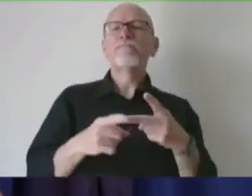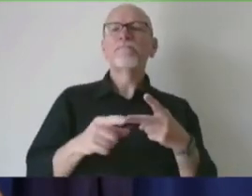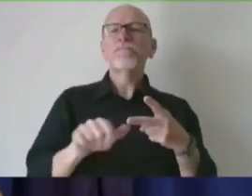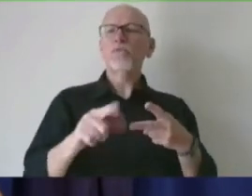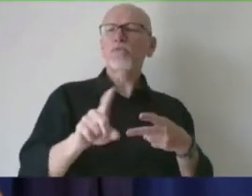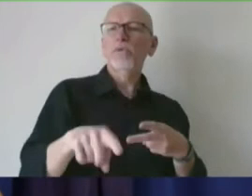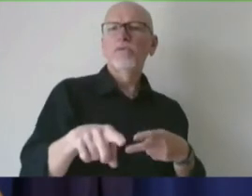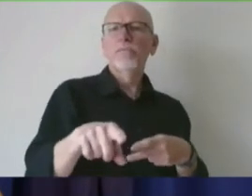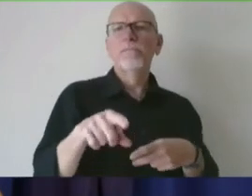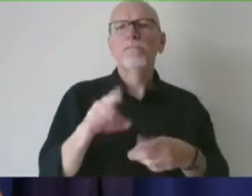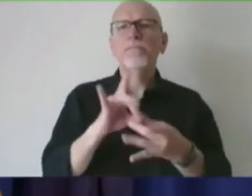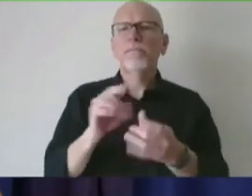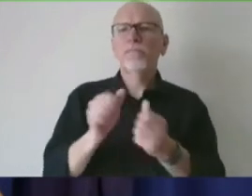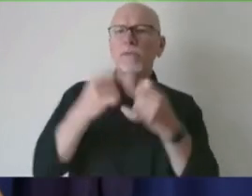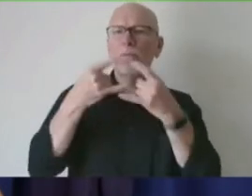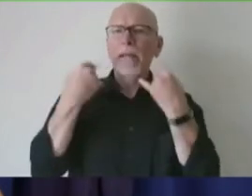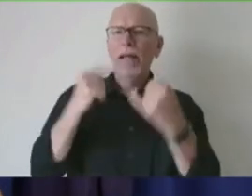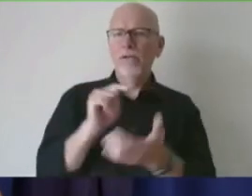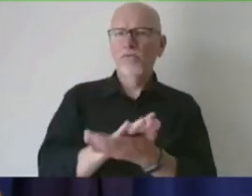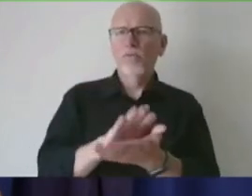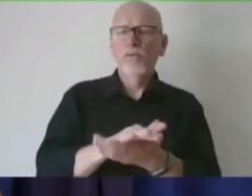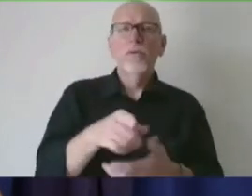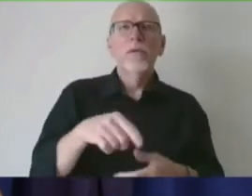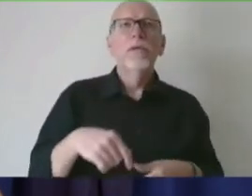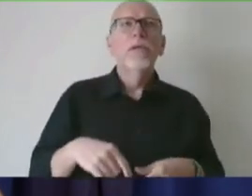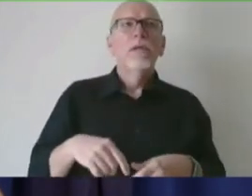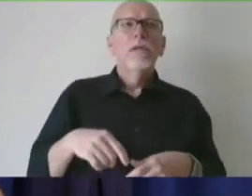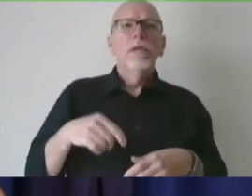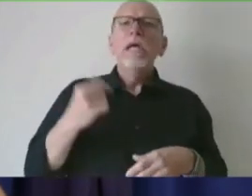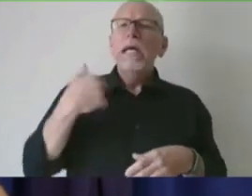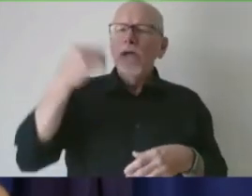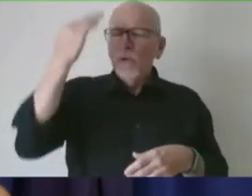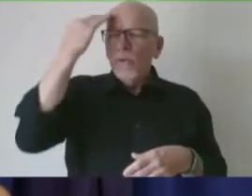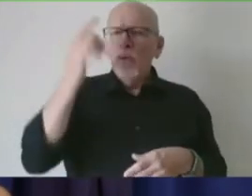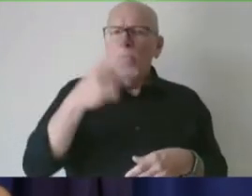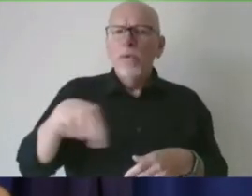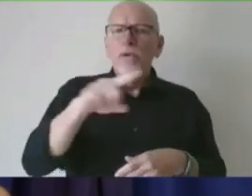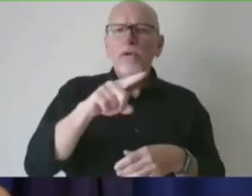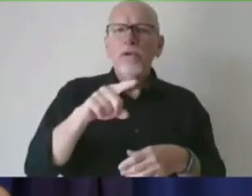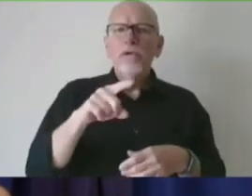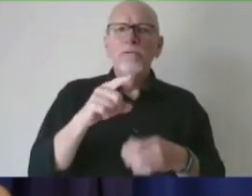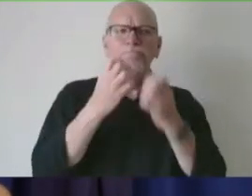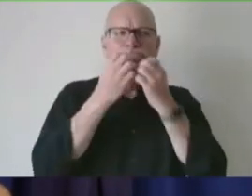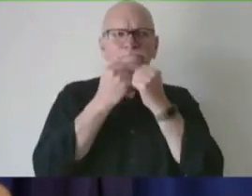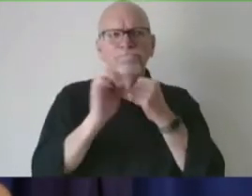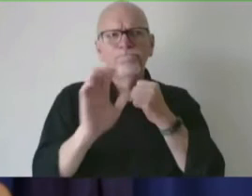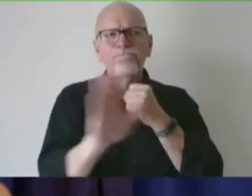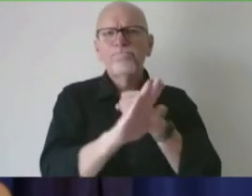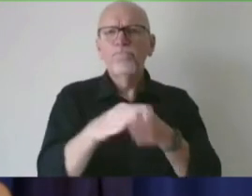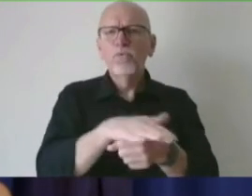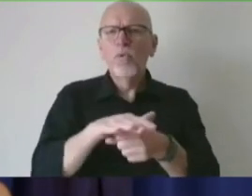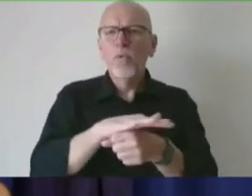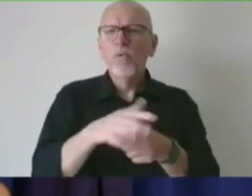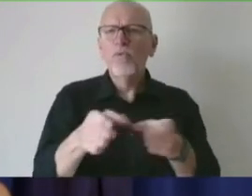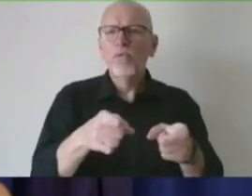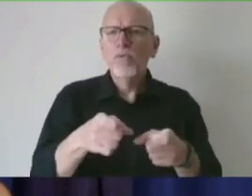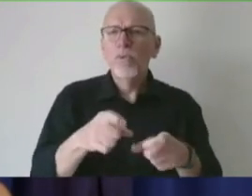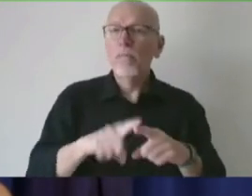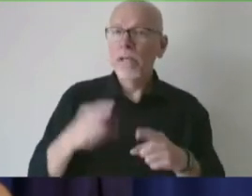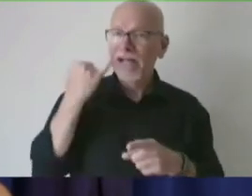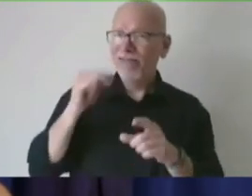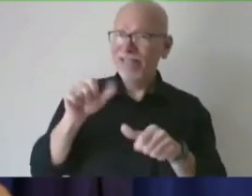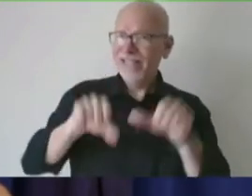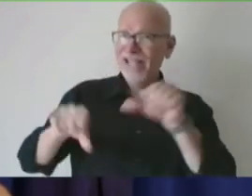Follow-up on masking in schools. I know that you all are valuing local control here, but if the science is